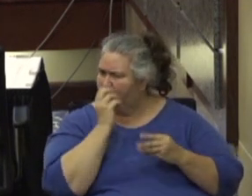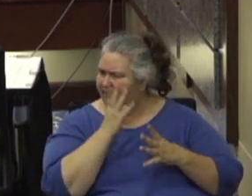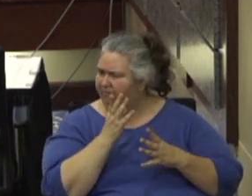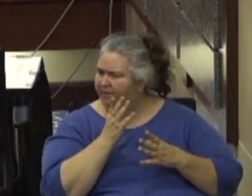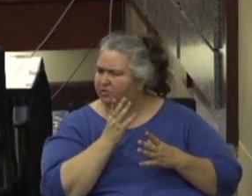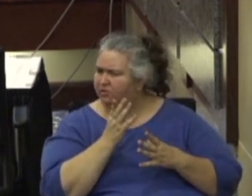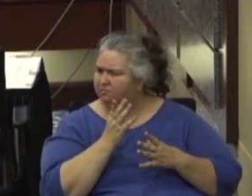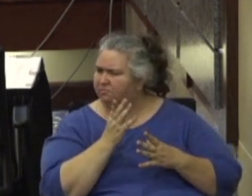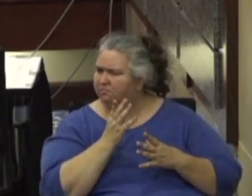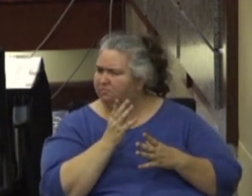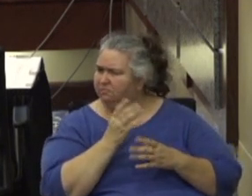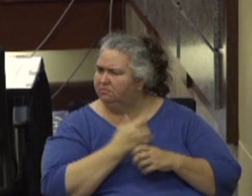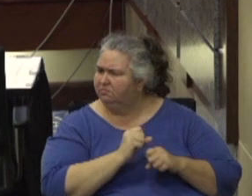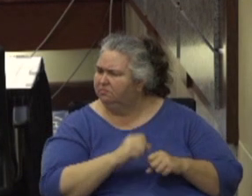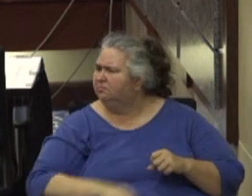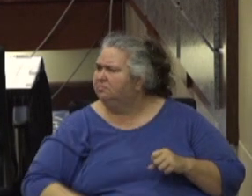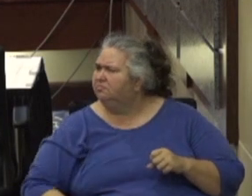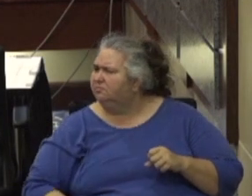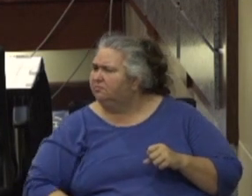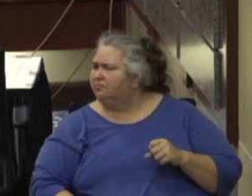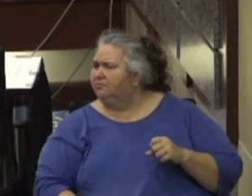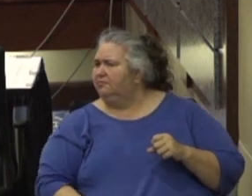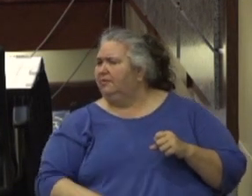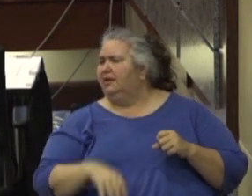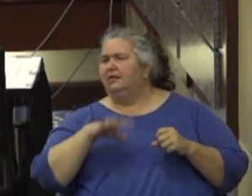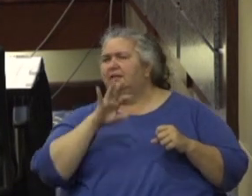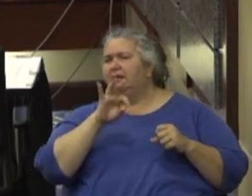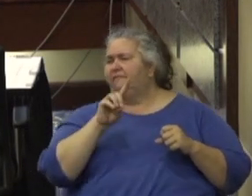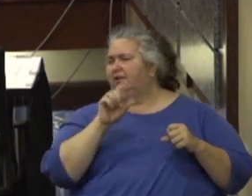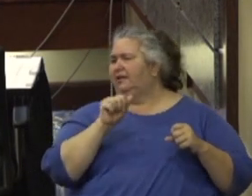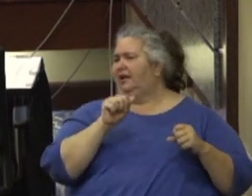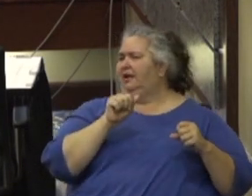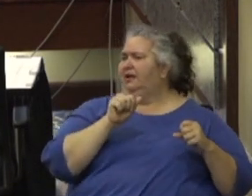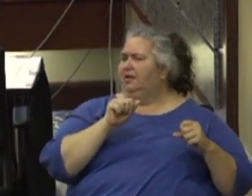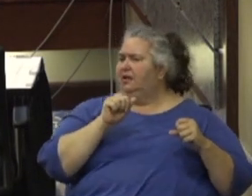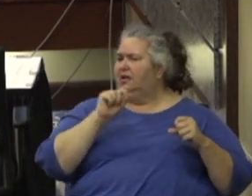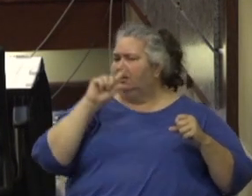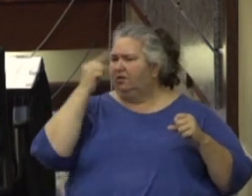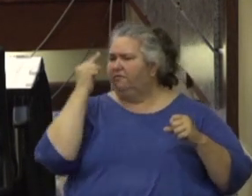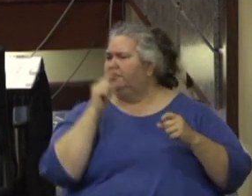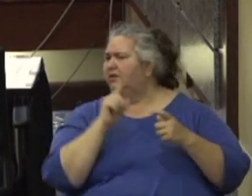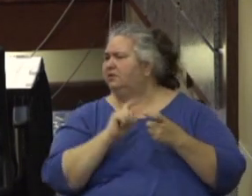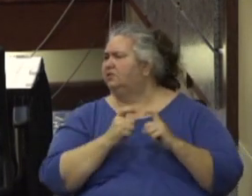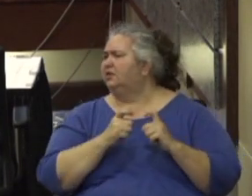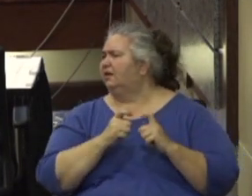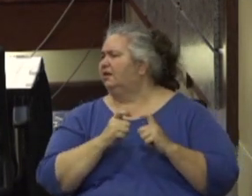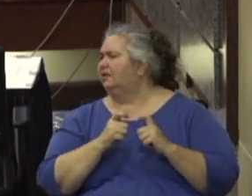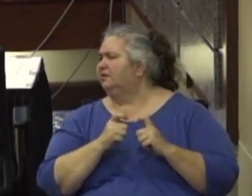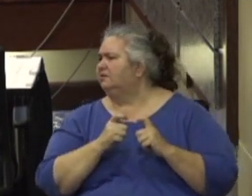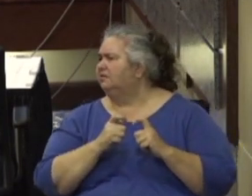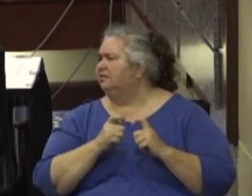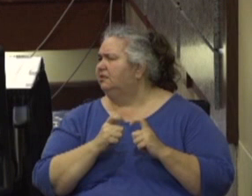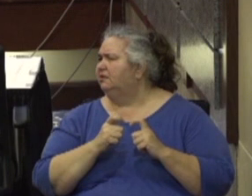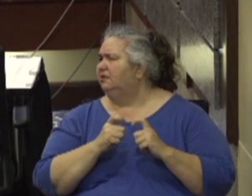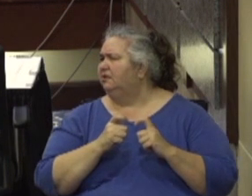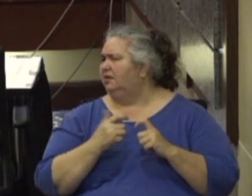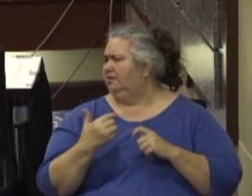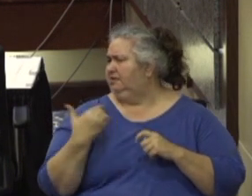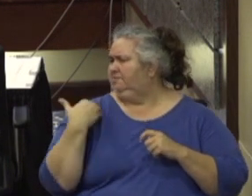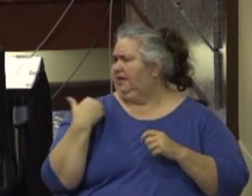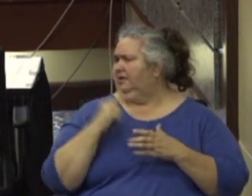message, and it's been ever-changing from the SBA and the federal government. Every day it changes a little bit, but it finally went live this past weekend. And